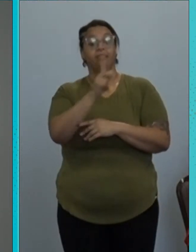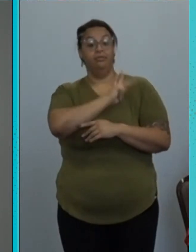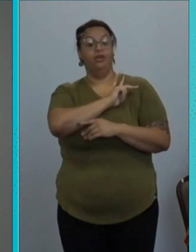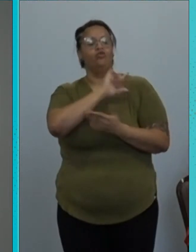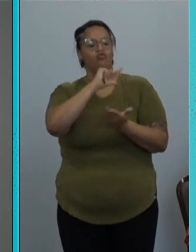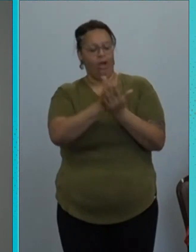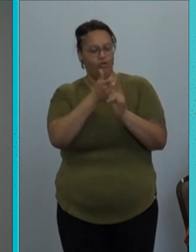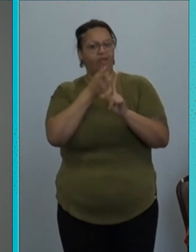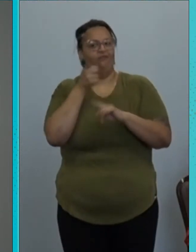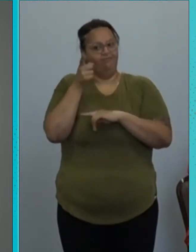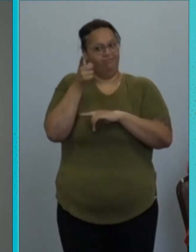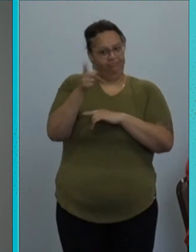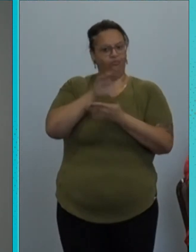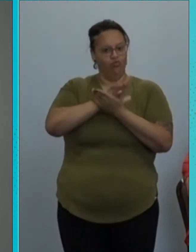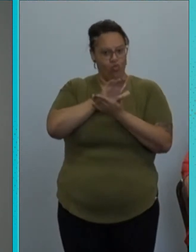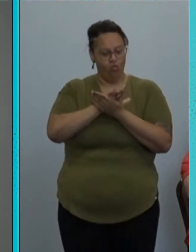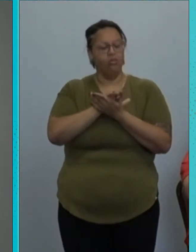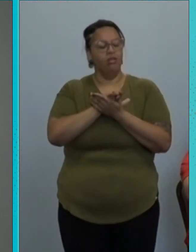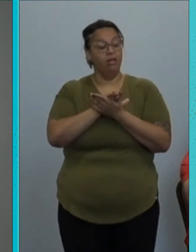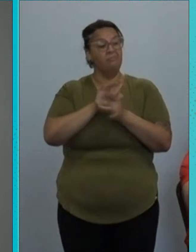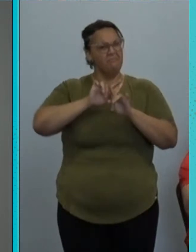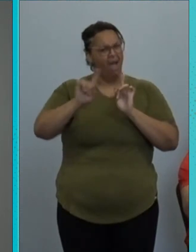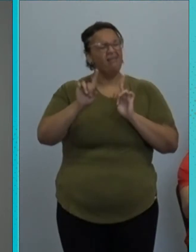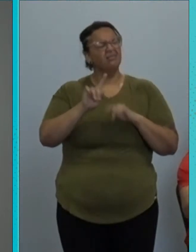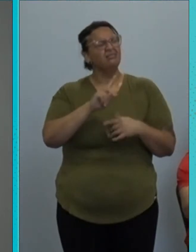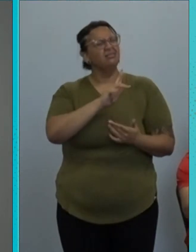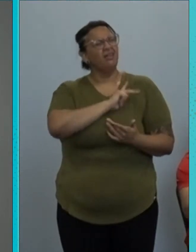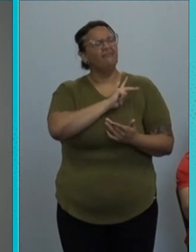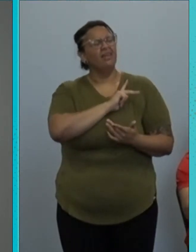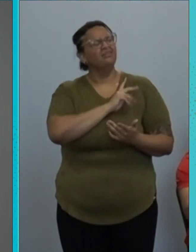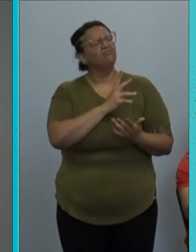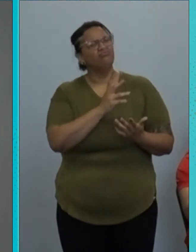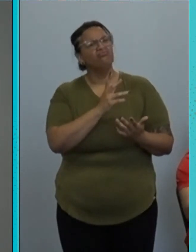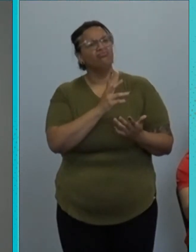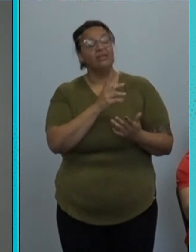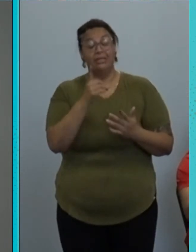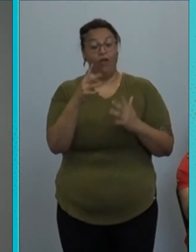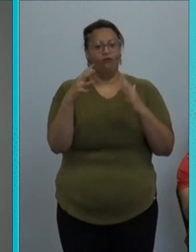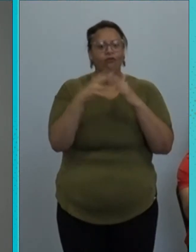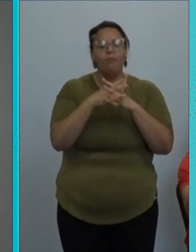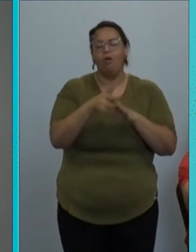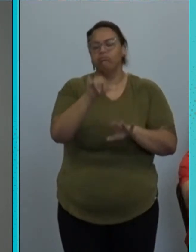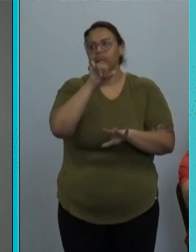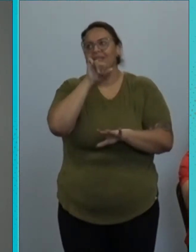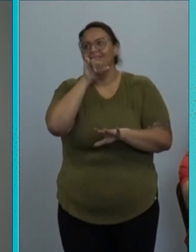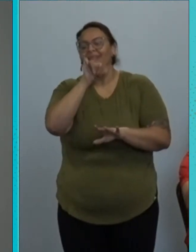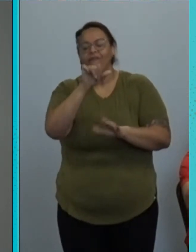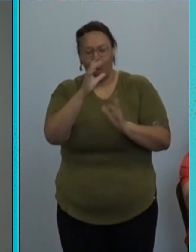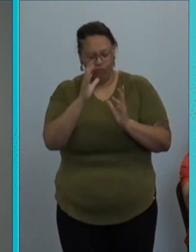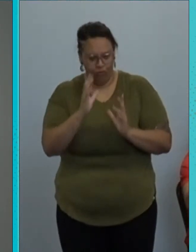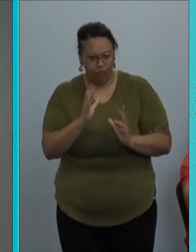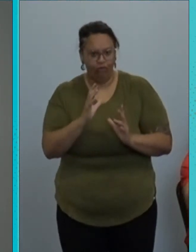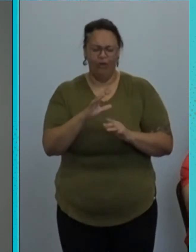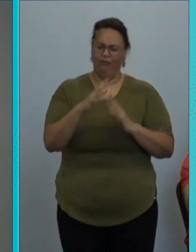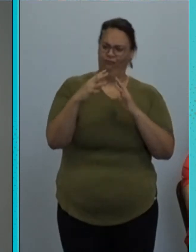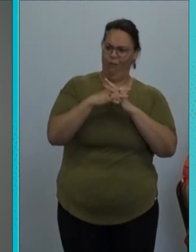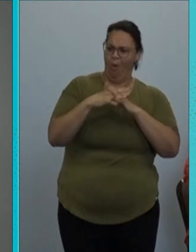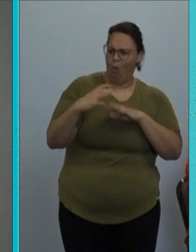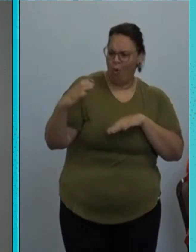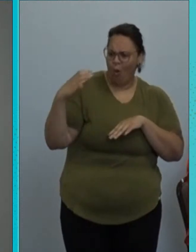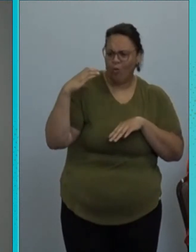that school. But he is a football lover and a football coach.